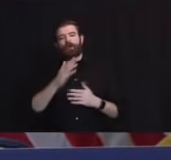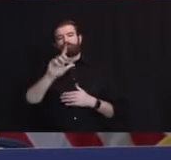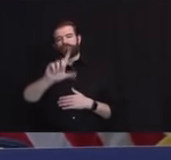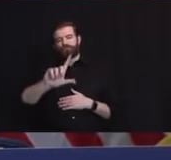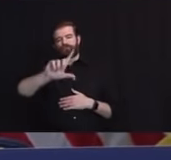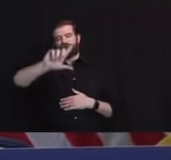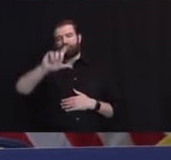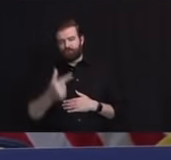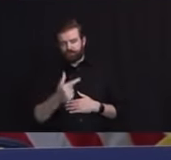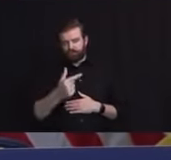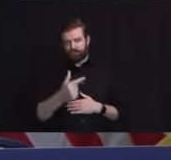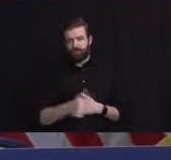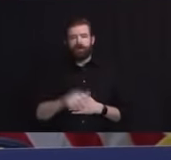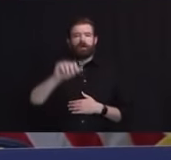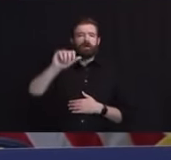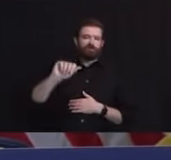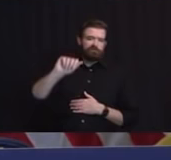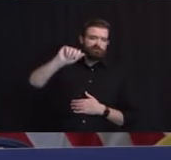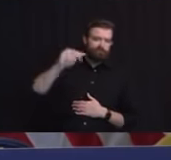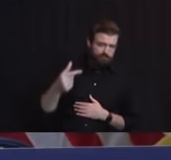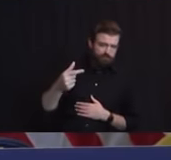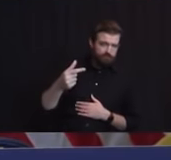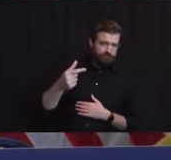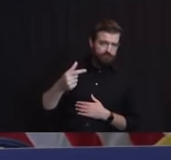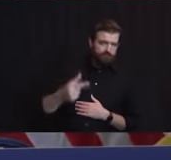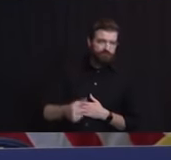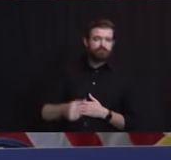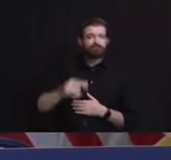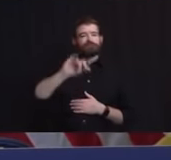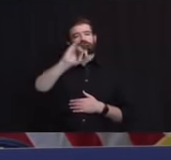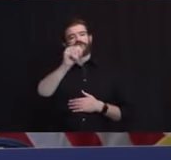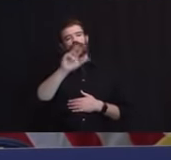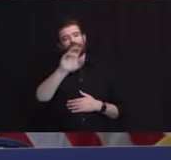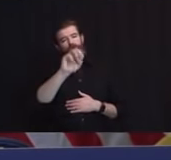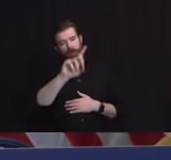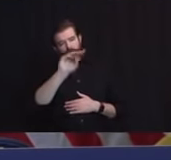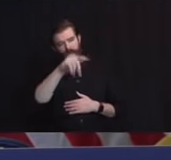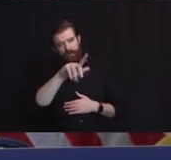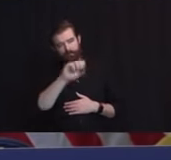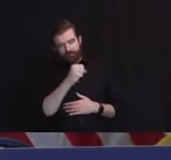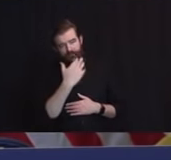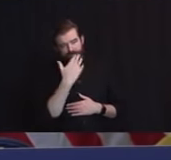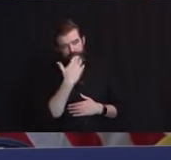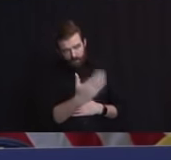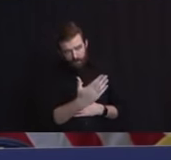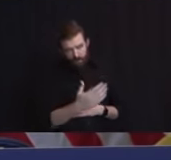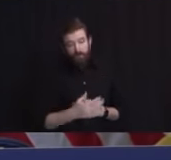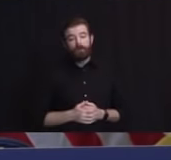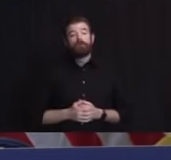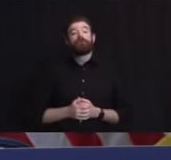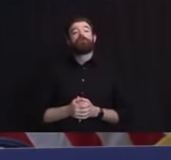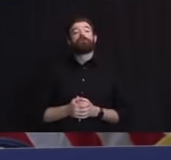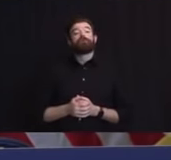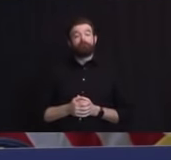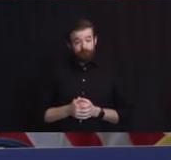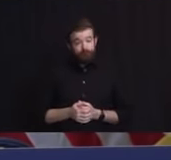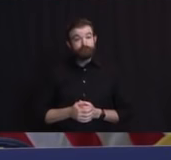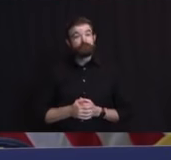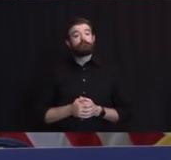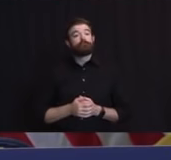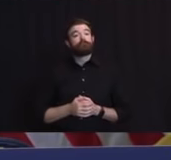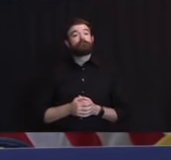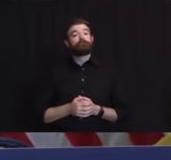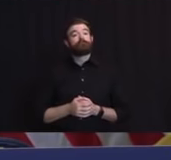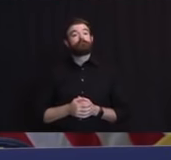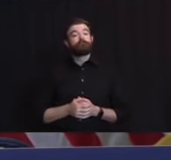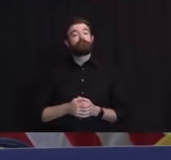morning. It was good to be together on that somber event. With regards to compliance, ABC is reviewing